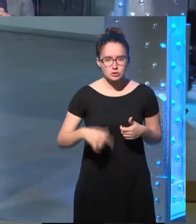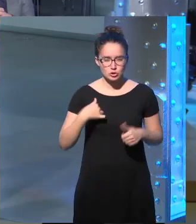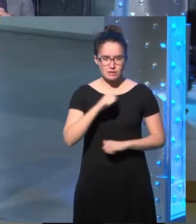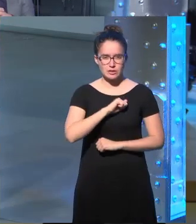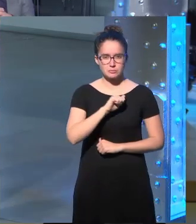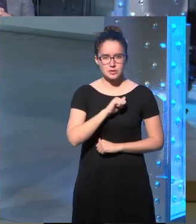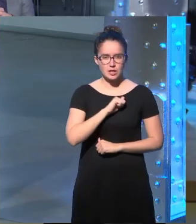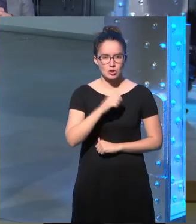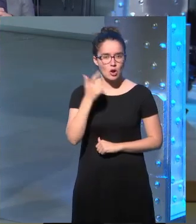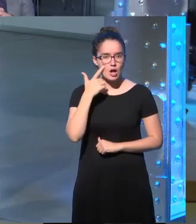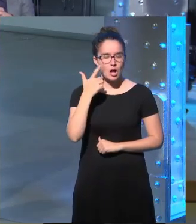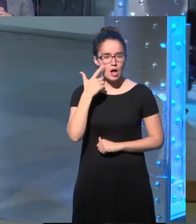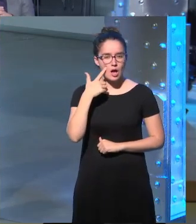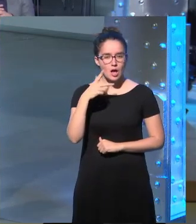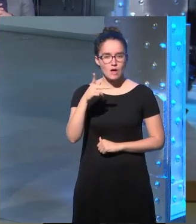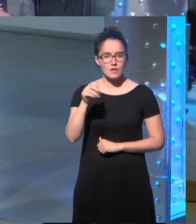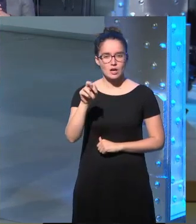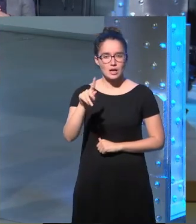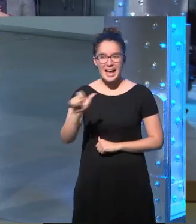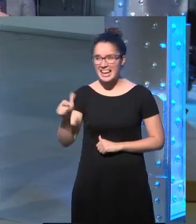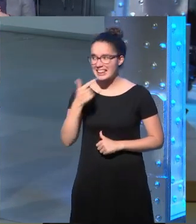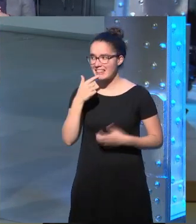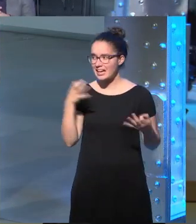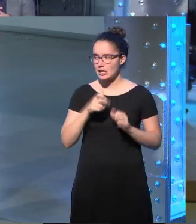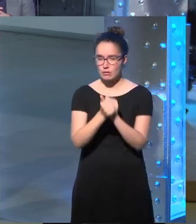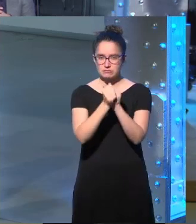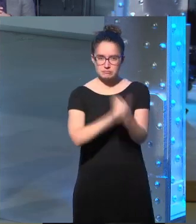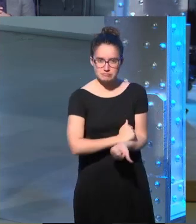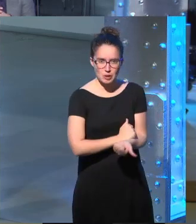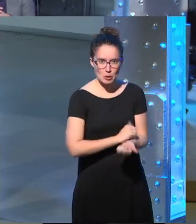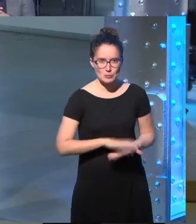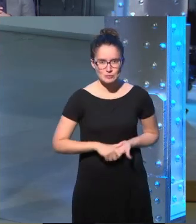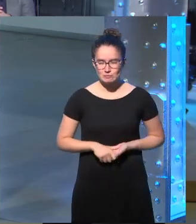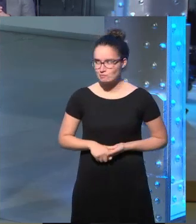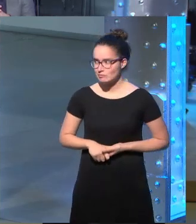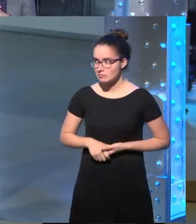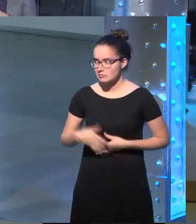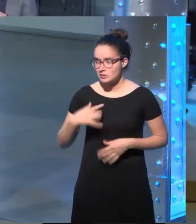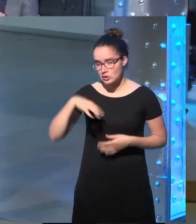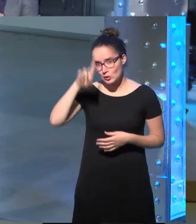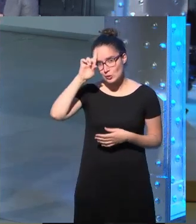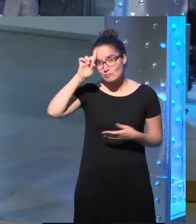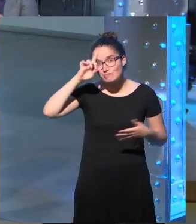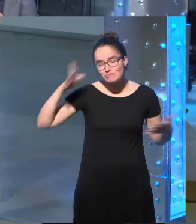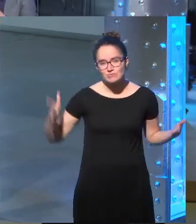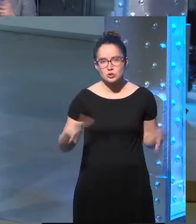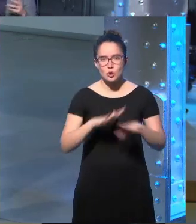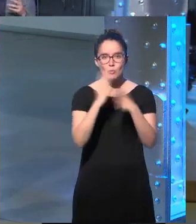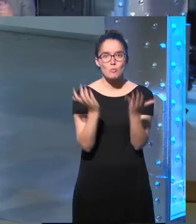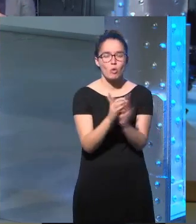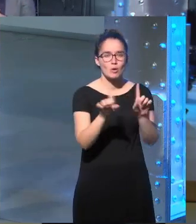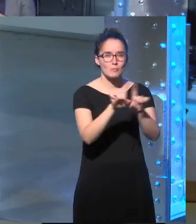Let's discuss about leadership. I was expecting, I wanted to see what Carl was going to do, and I was going to copy him,